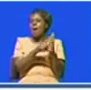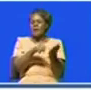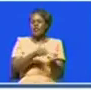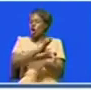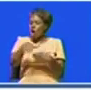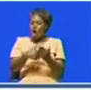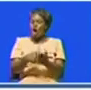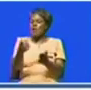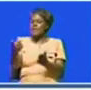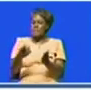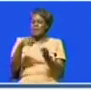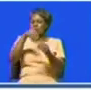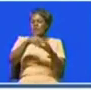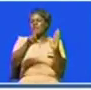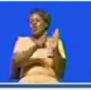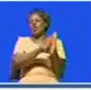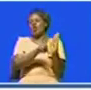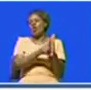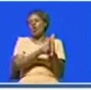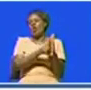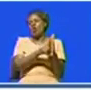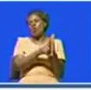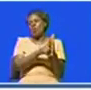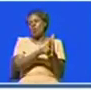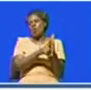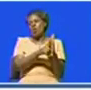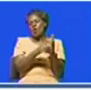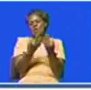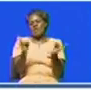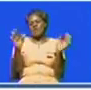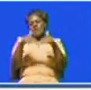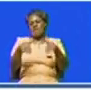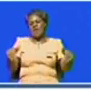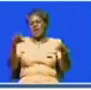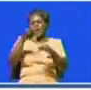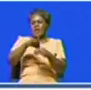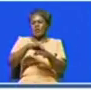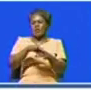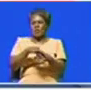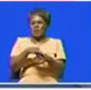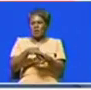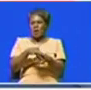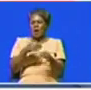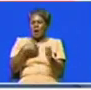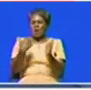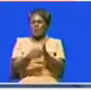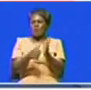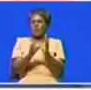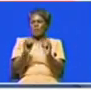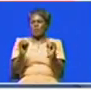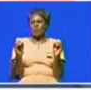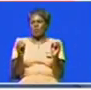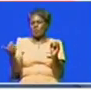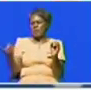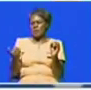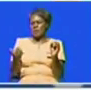all of their demands are within the law and what is required of a free and fair, credible process under the law. We don't have a problem per se with the